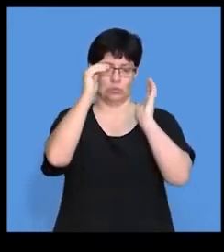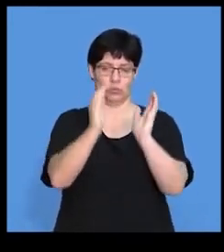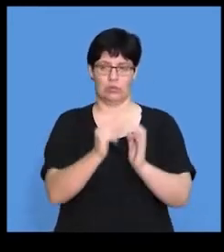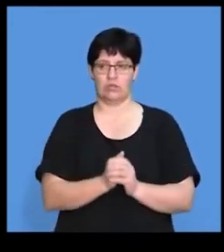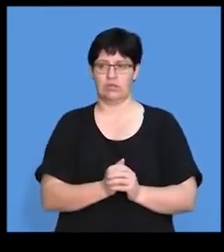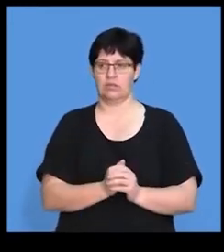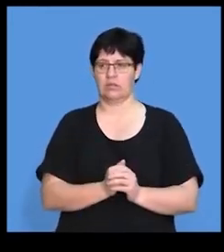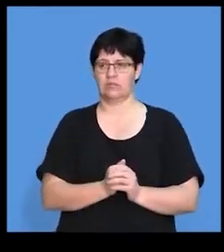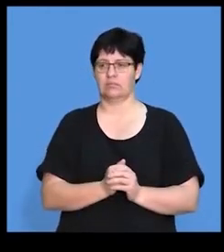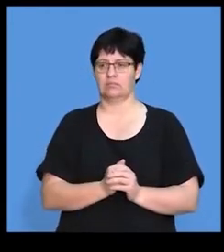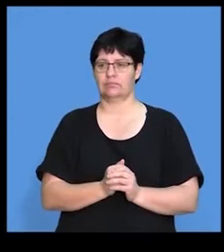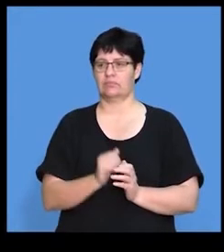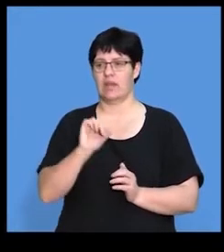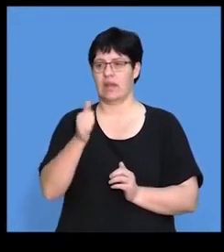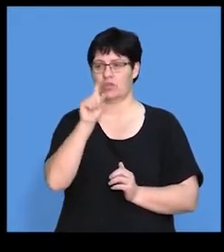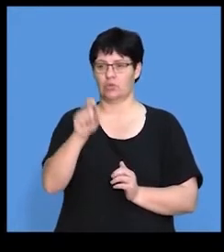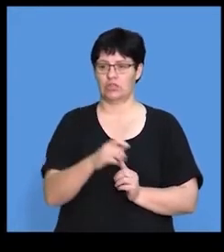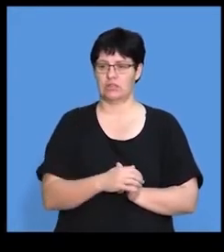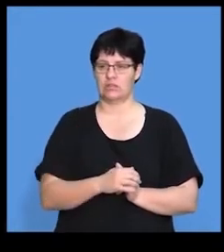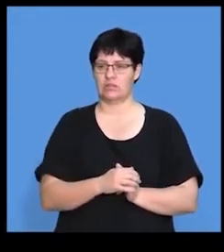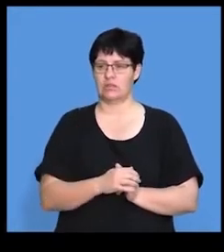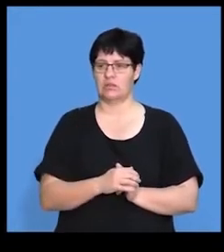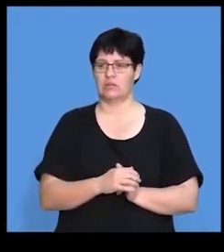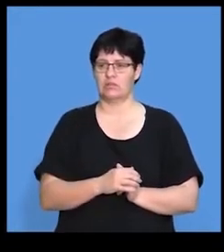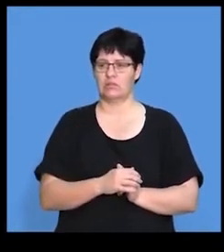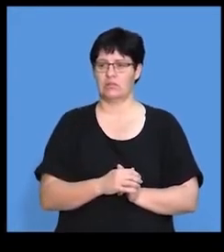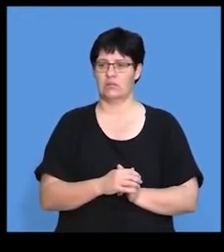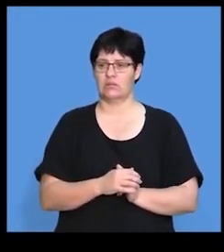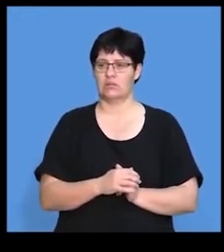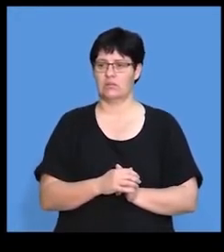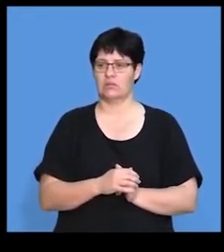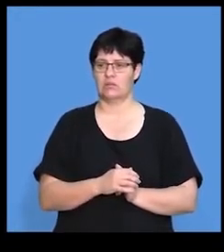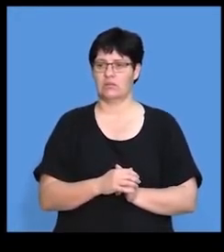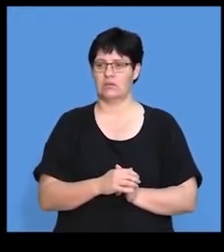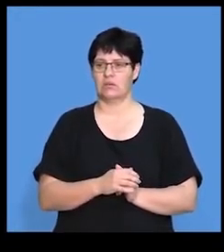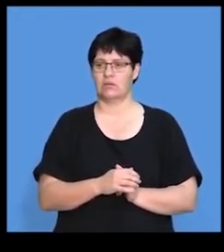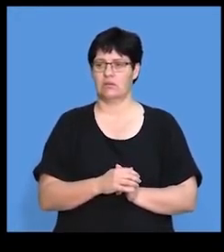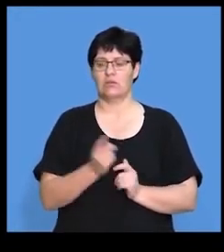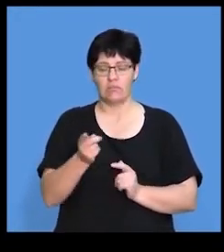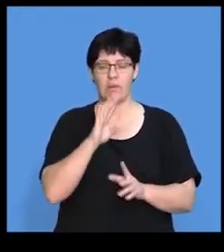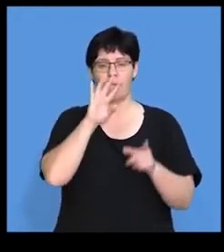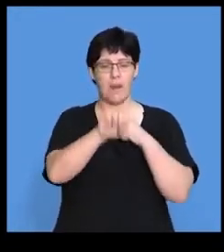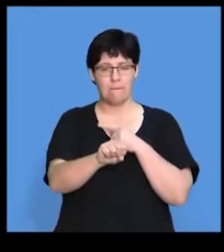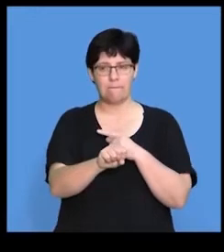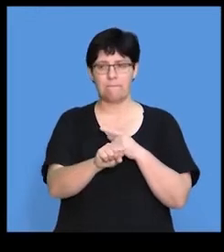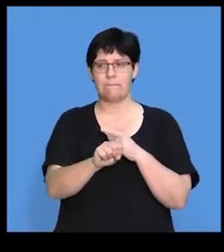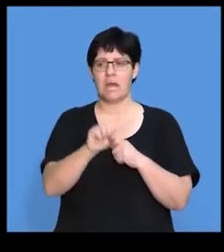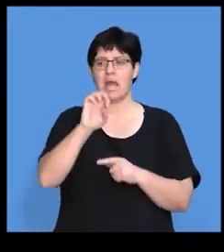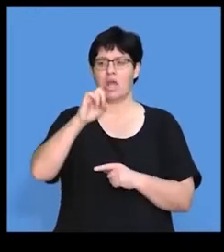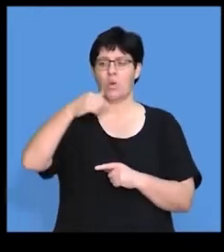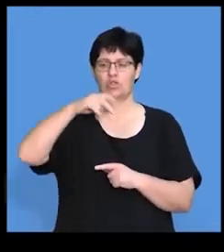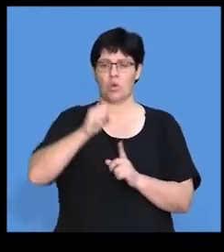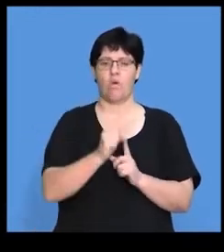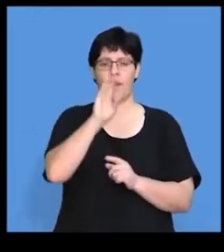go to the next question. The next question is determine the equation of